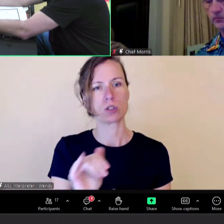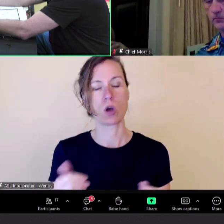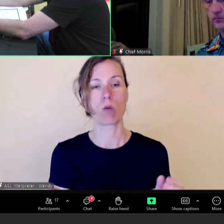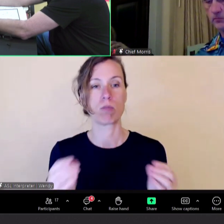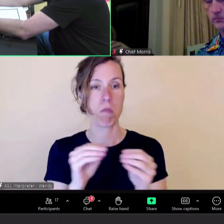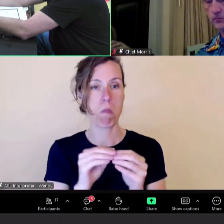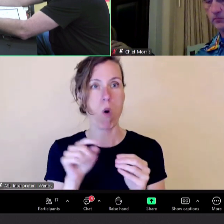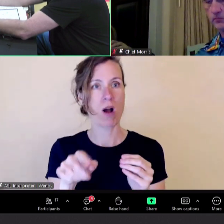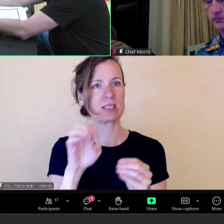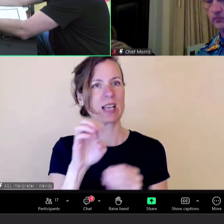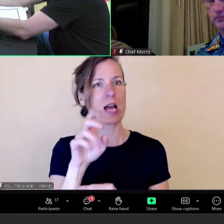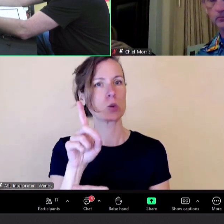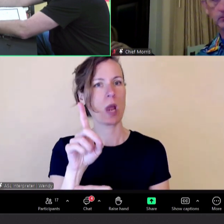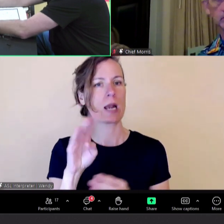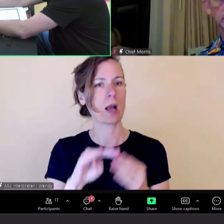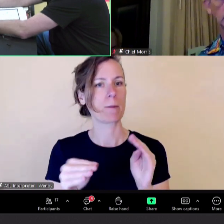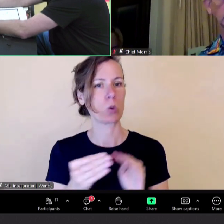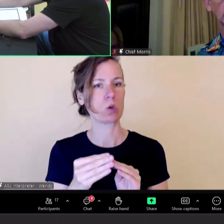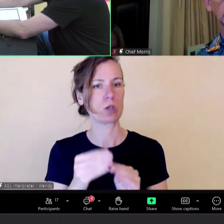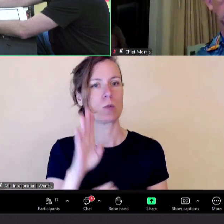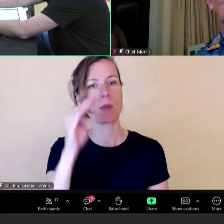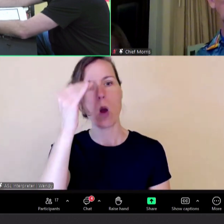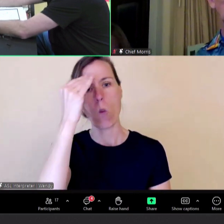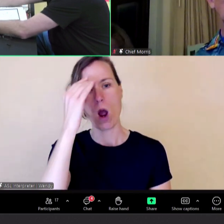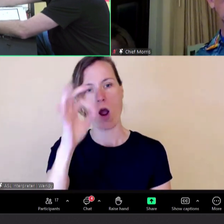community and being aware of the problem.